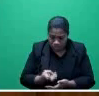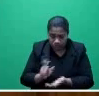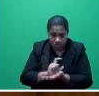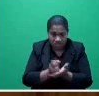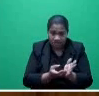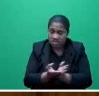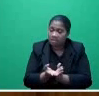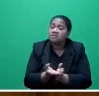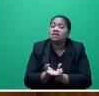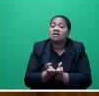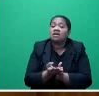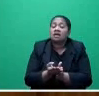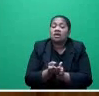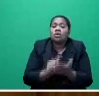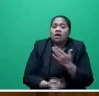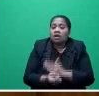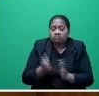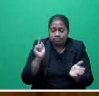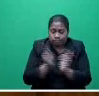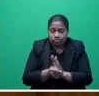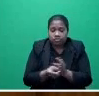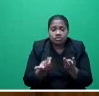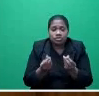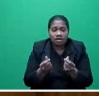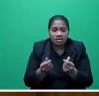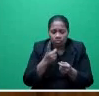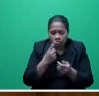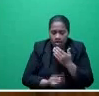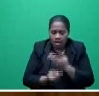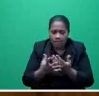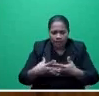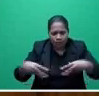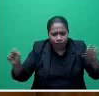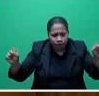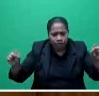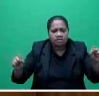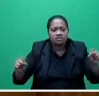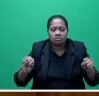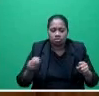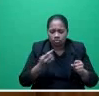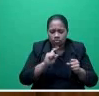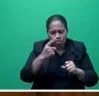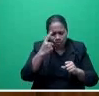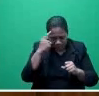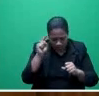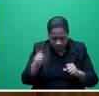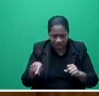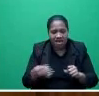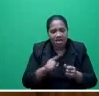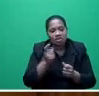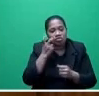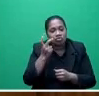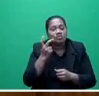of a sudden, the cash flow within the economy would have vanished. Exactly what we're seeing in tourism sector,